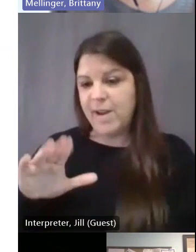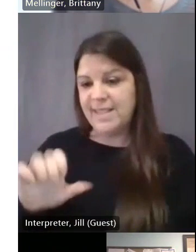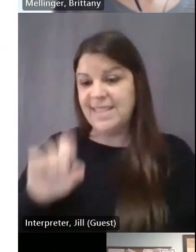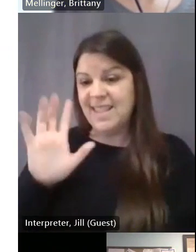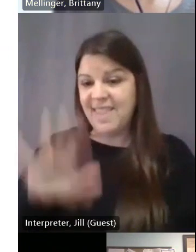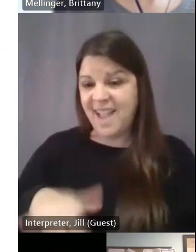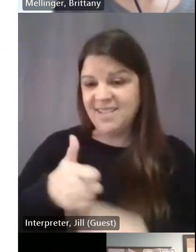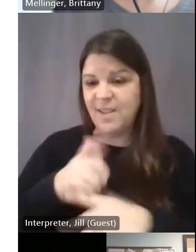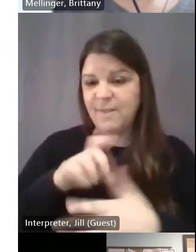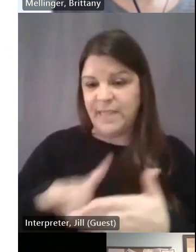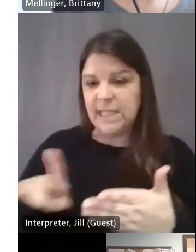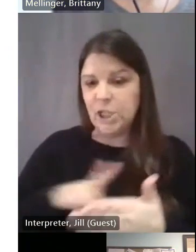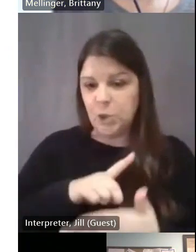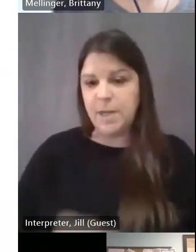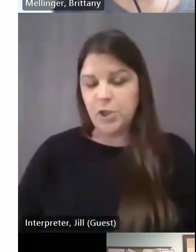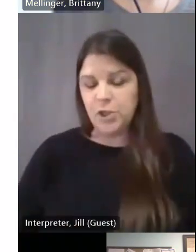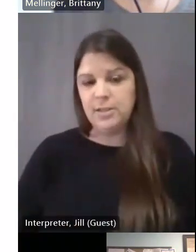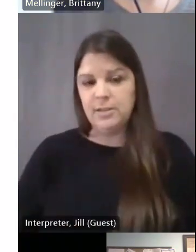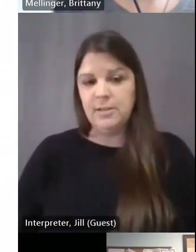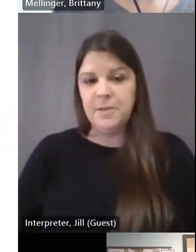discriminatory.